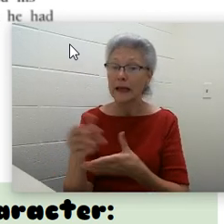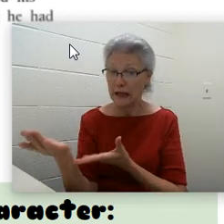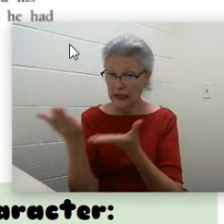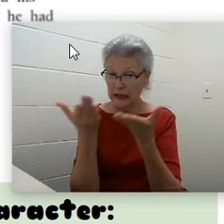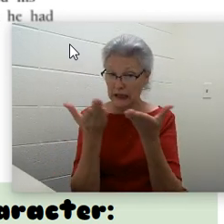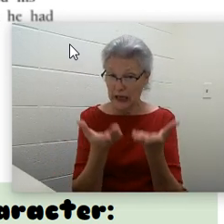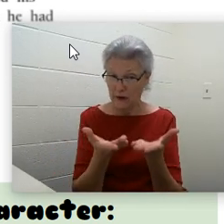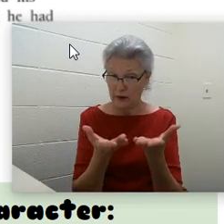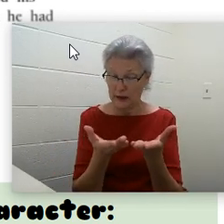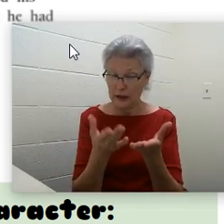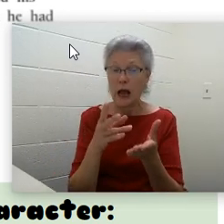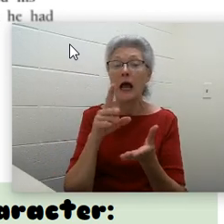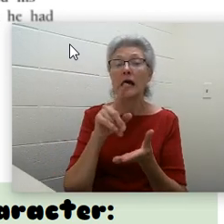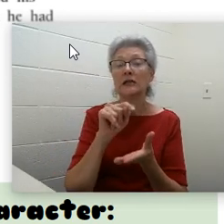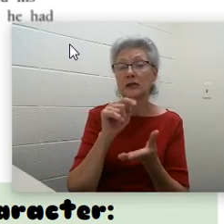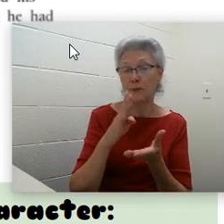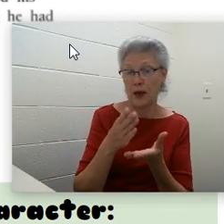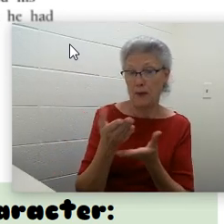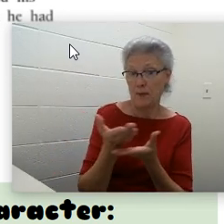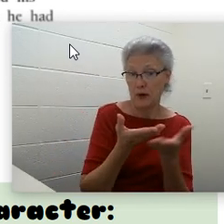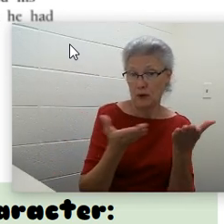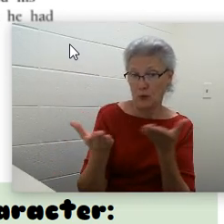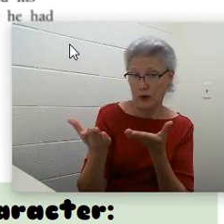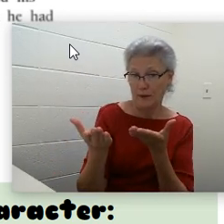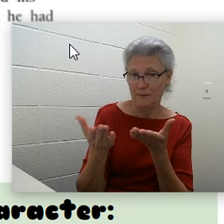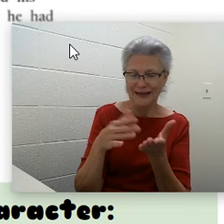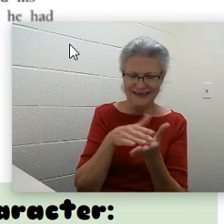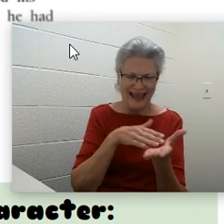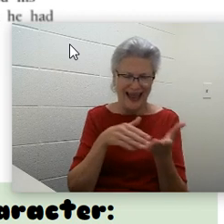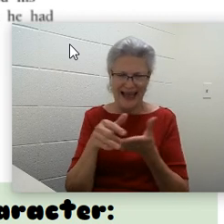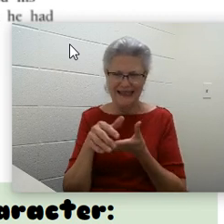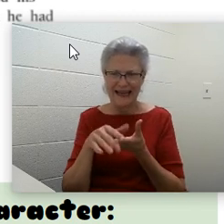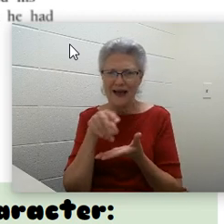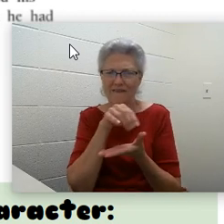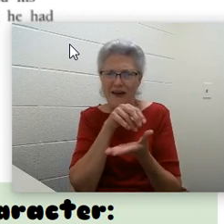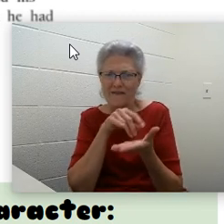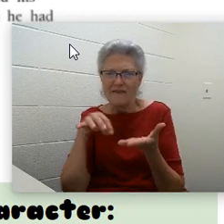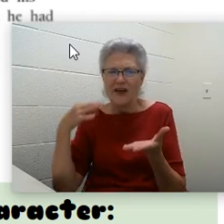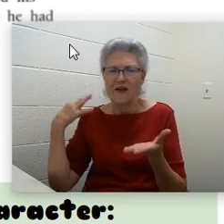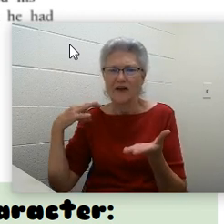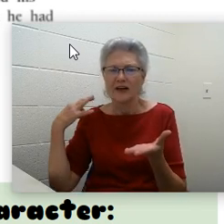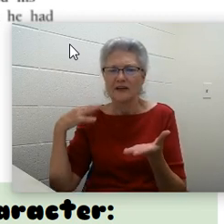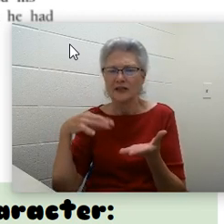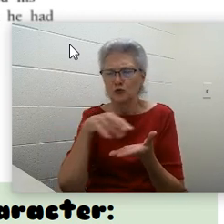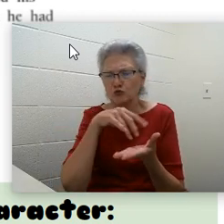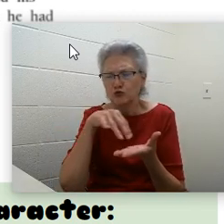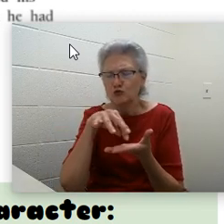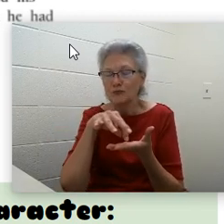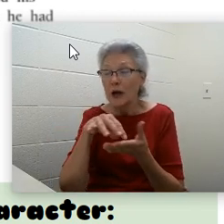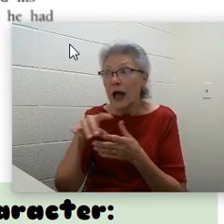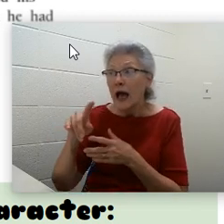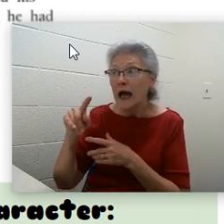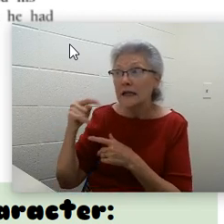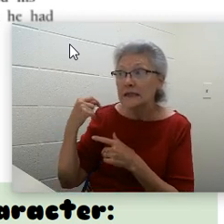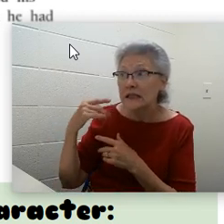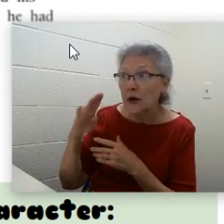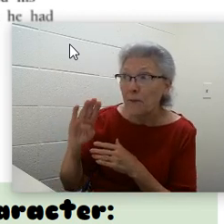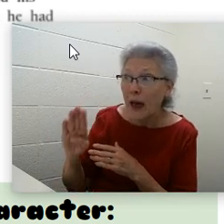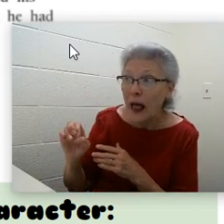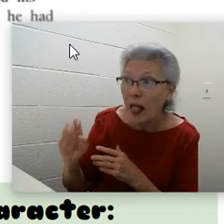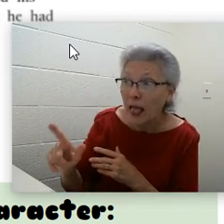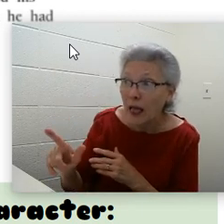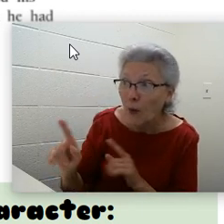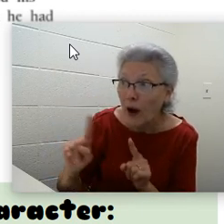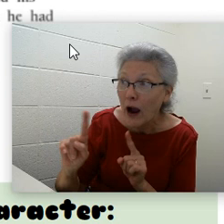and his hand was still messy with the fairy dust. "Tinkerbell," he called softly, after making sure that the children were